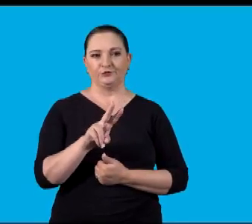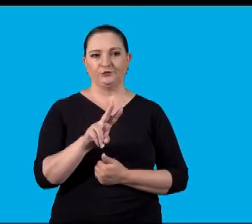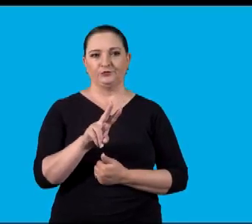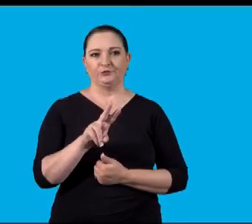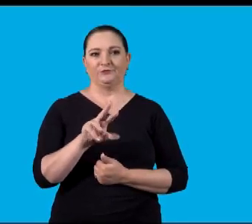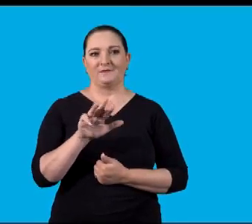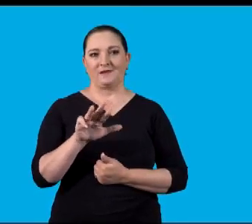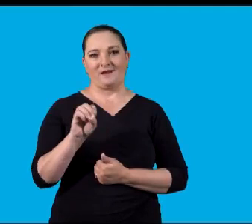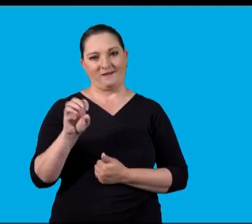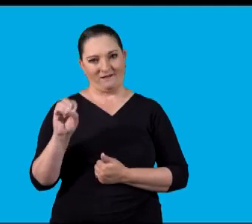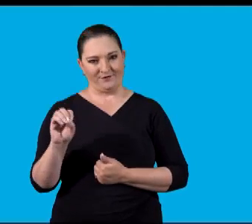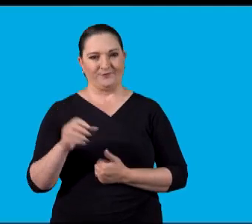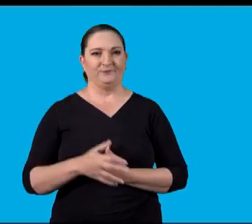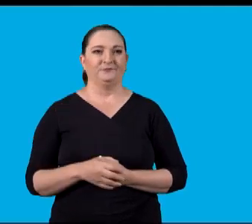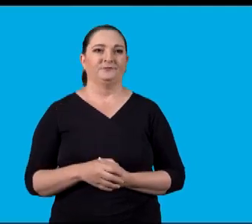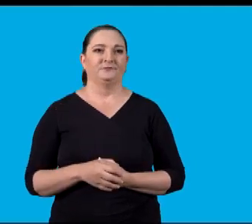352,900. So yes,